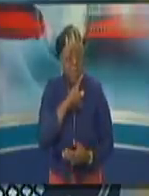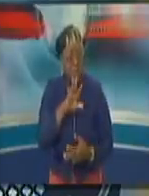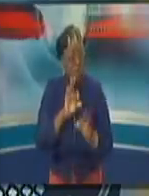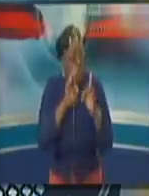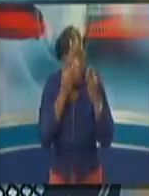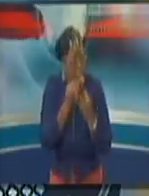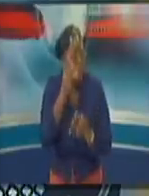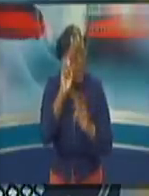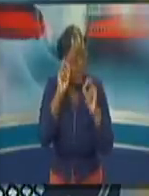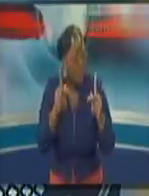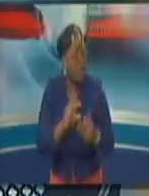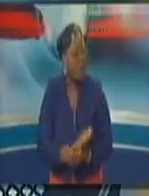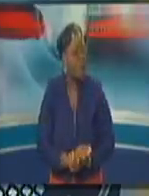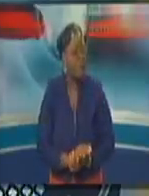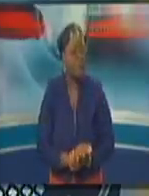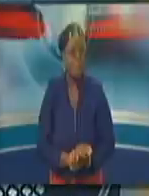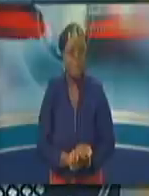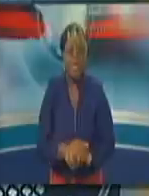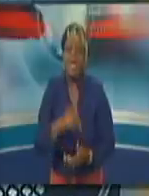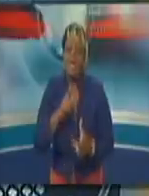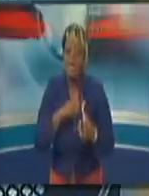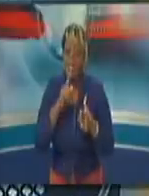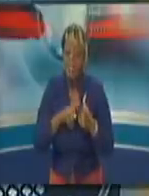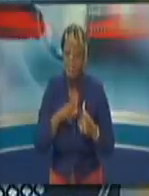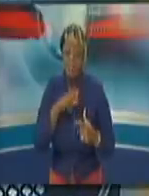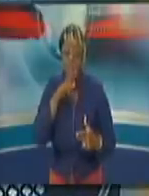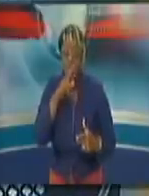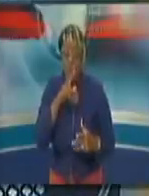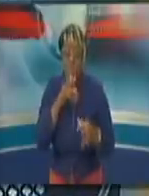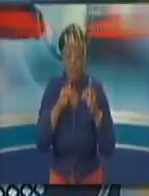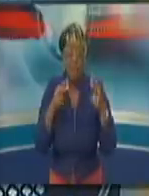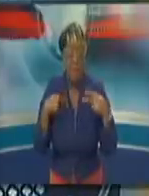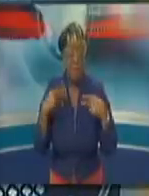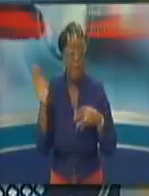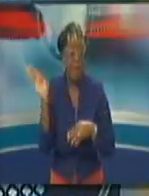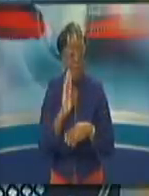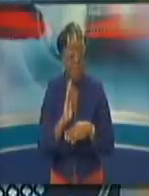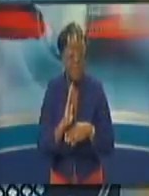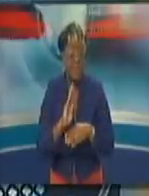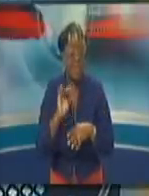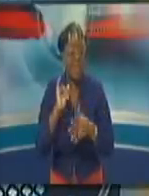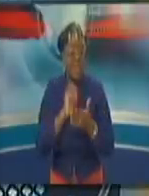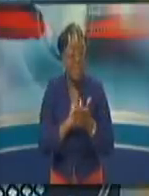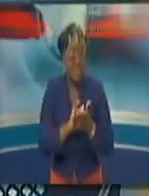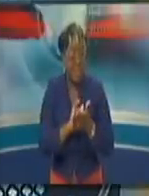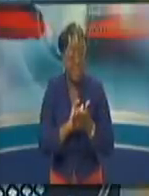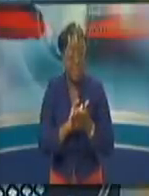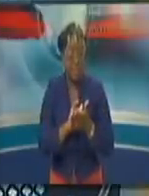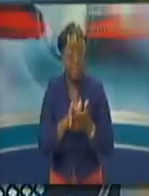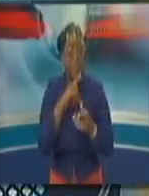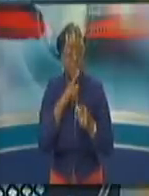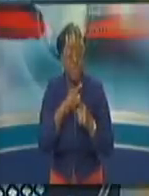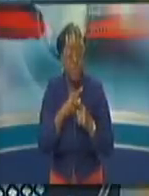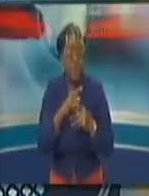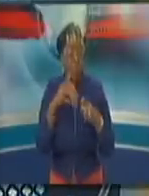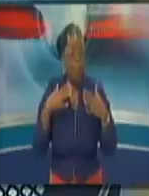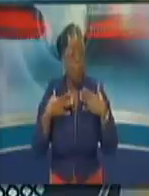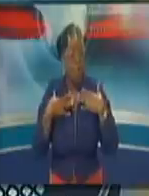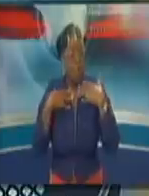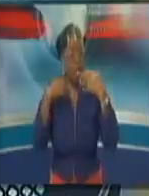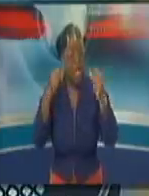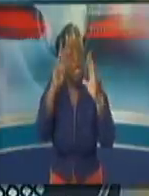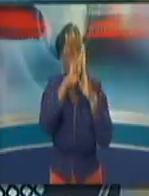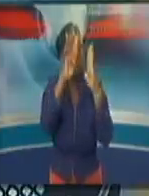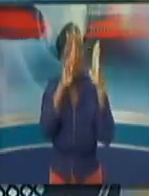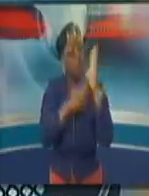okay. And of course, ensure that if you are up and running, that national public health measures are being adhered